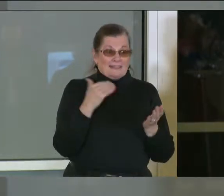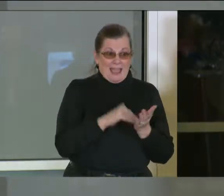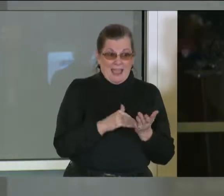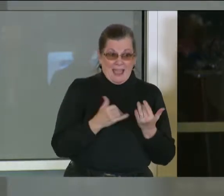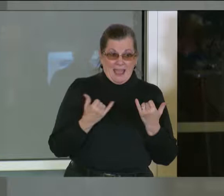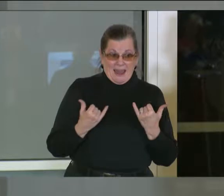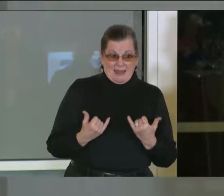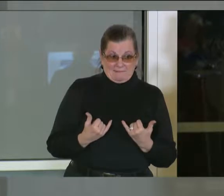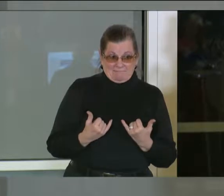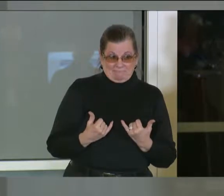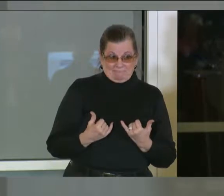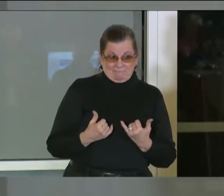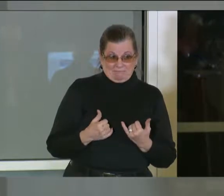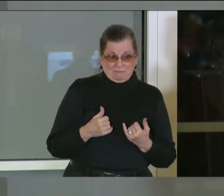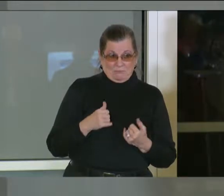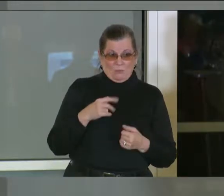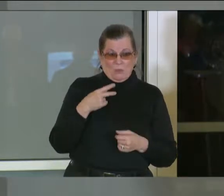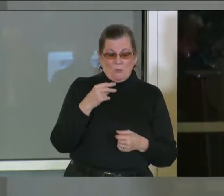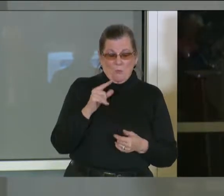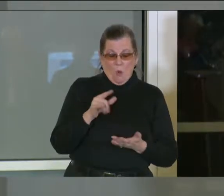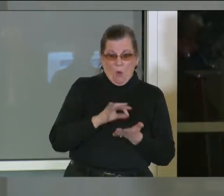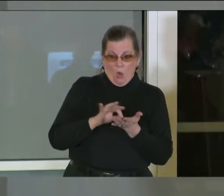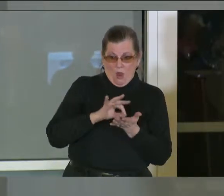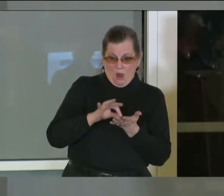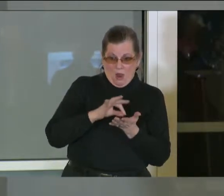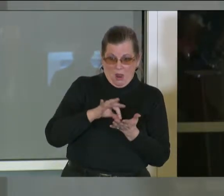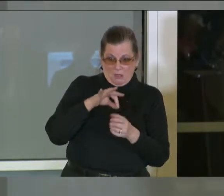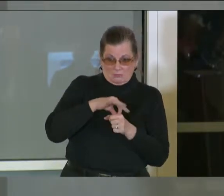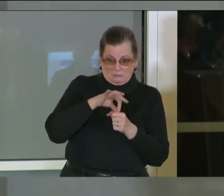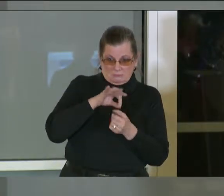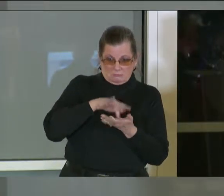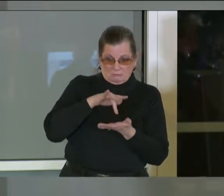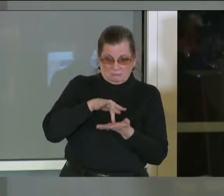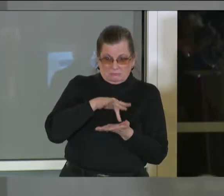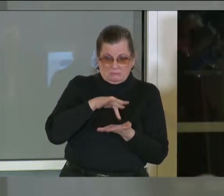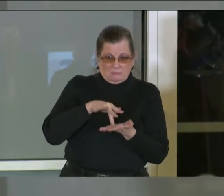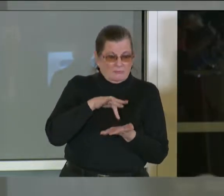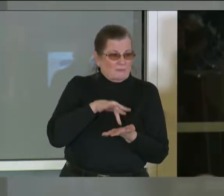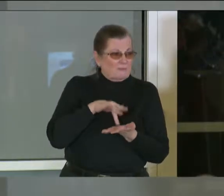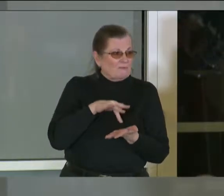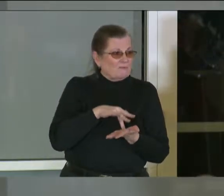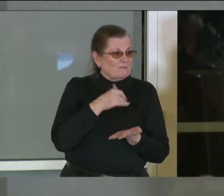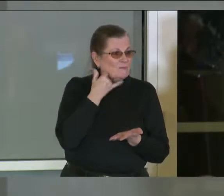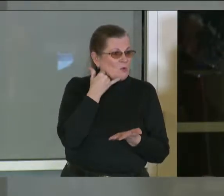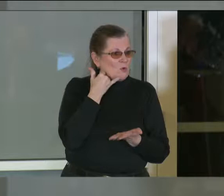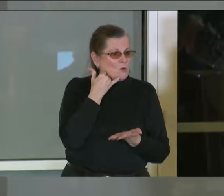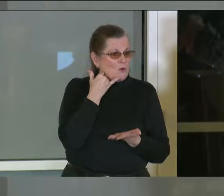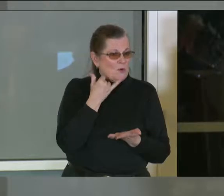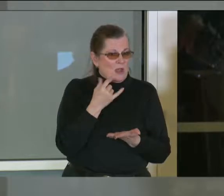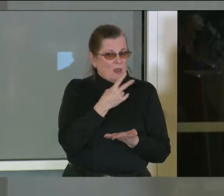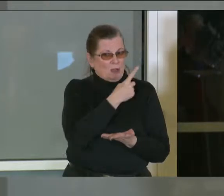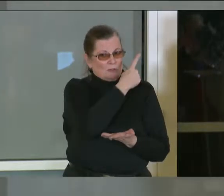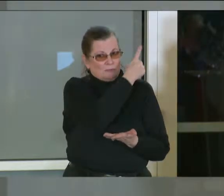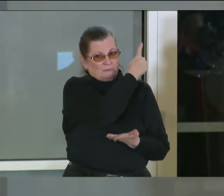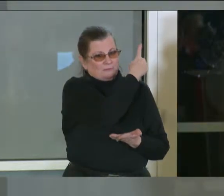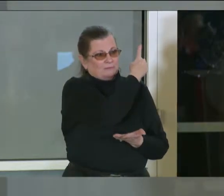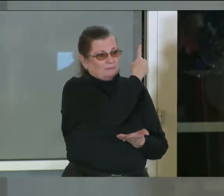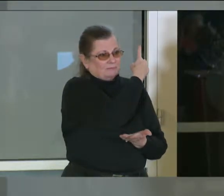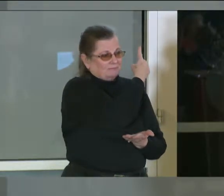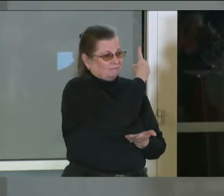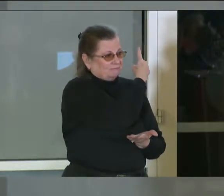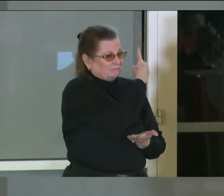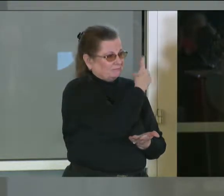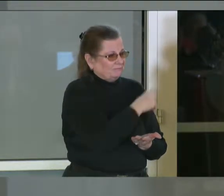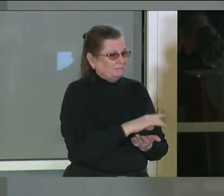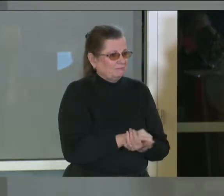Everywhere tool so that we can take that poll real quick. You know, they're just getting that opened up. There we go. So if you